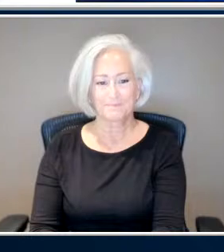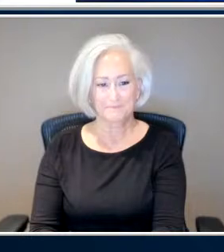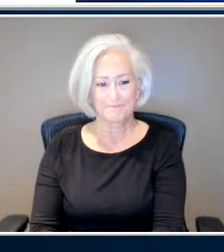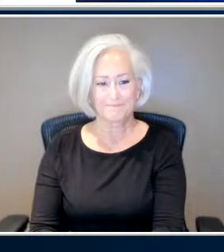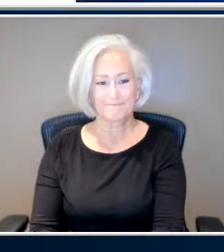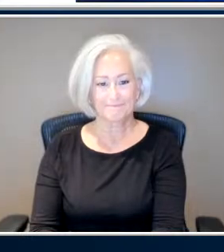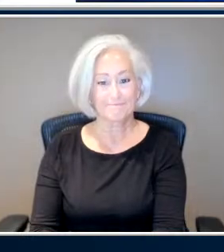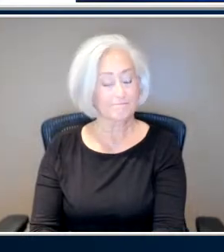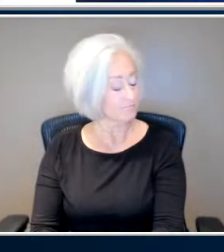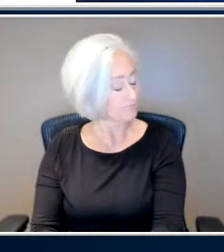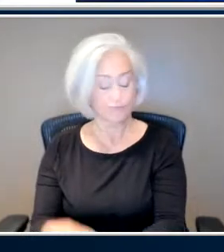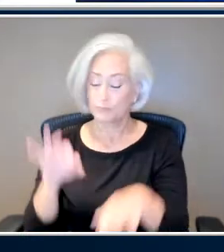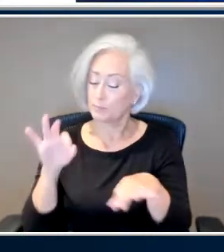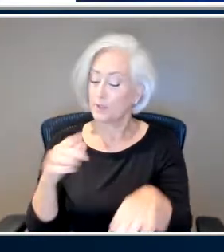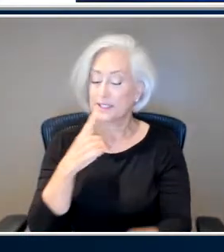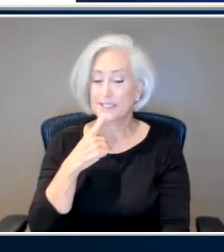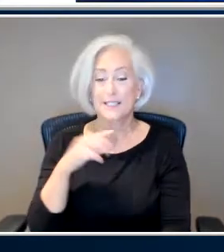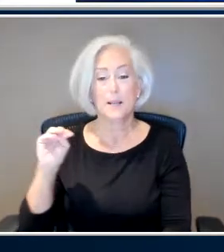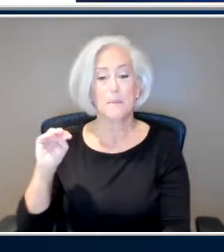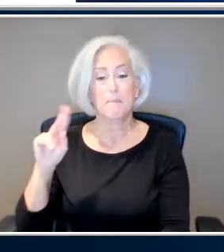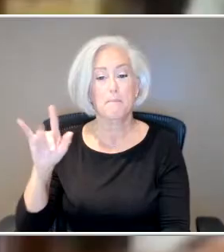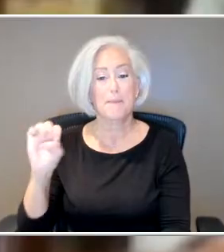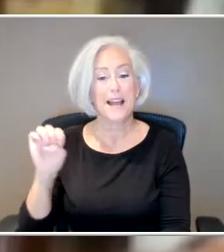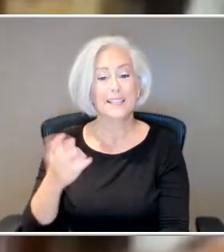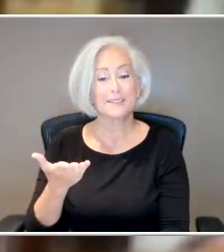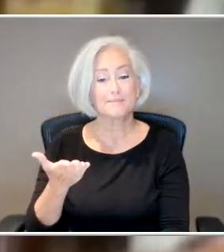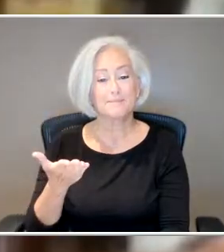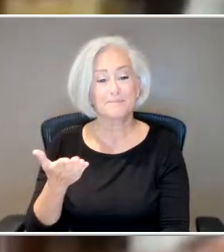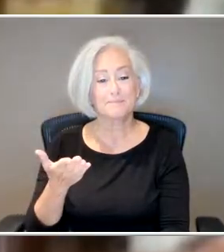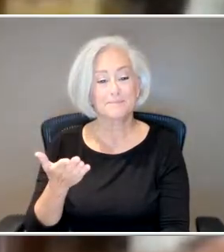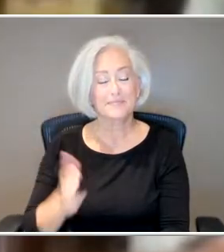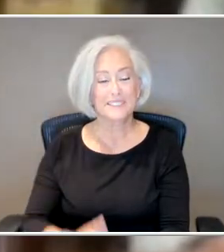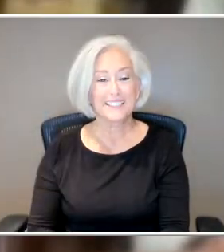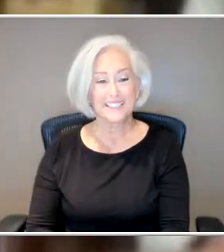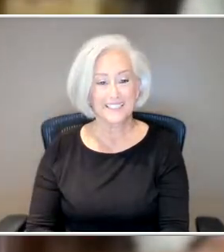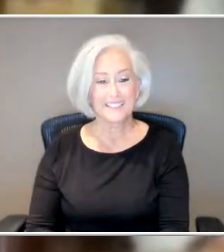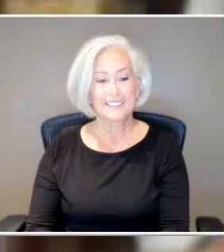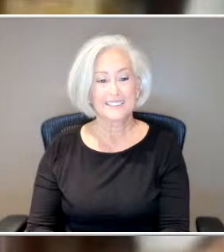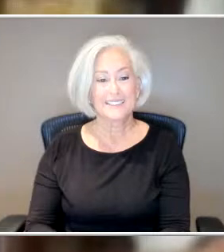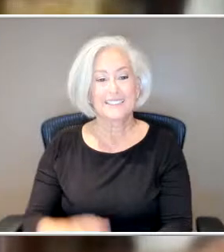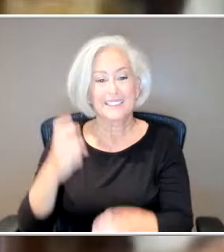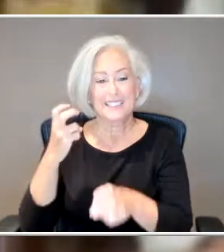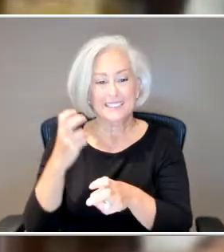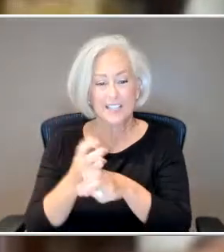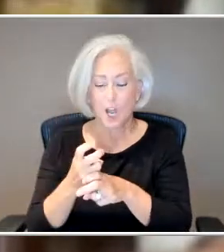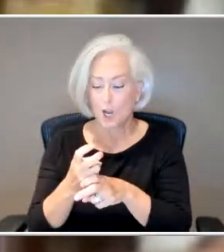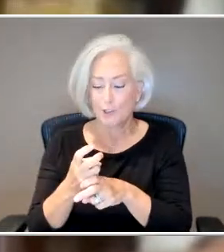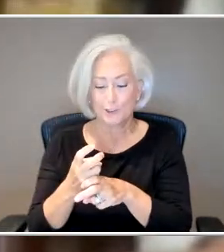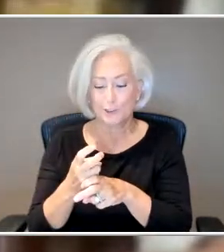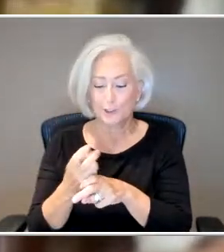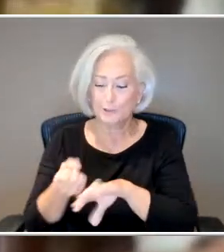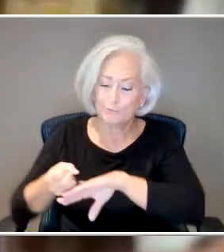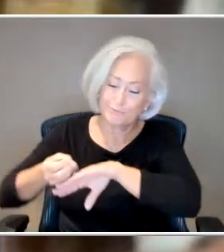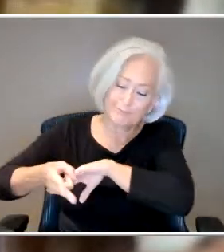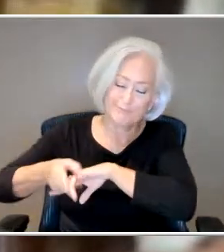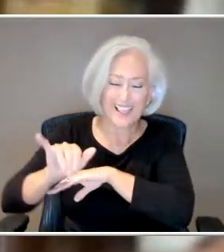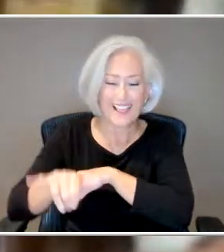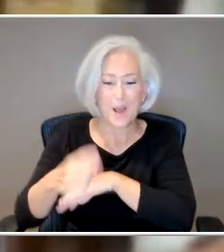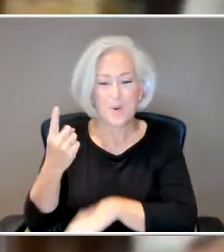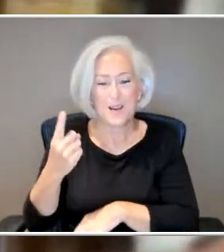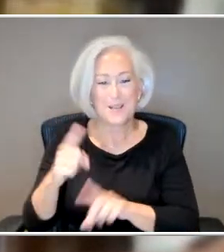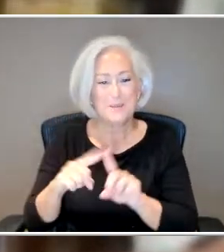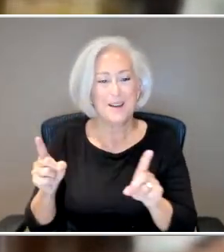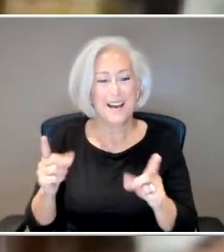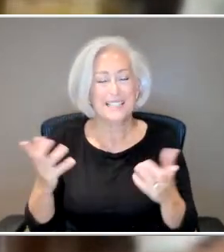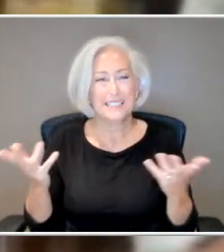Perfectly said. Mike, what about you? Well, it's a little hard to top that one. Go for it. I